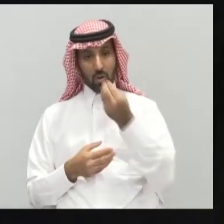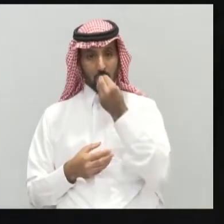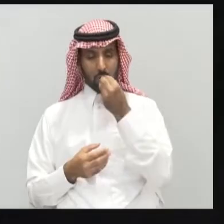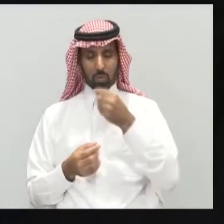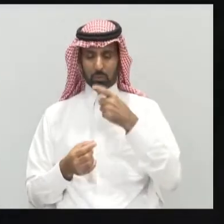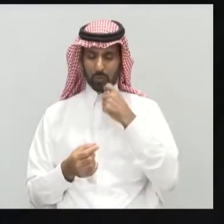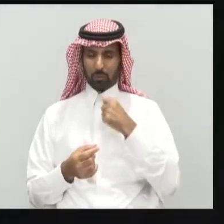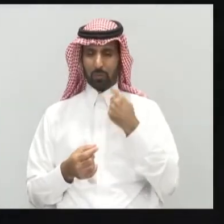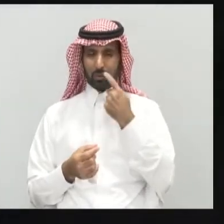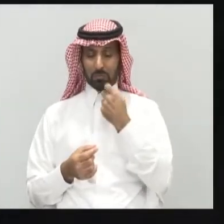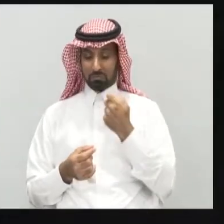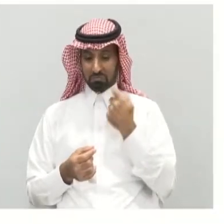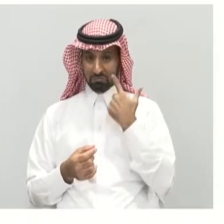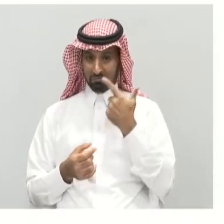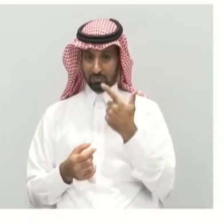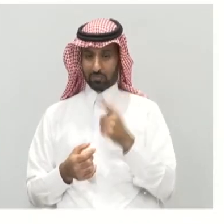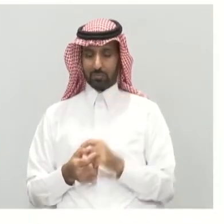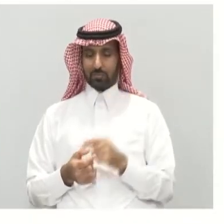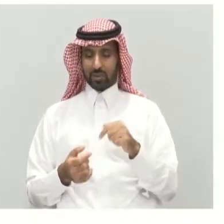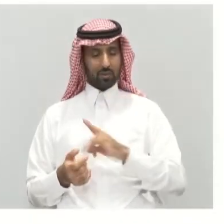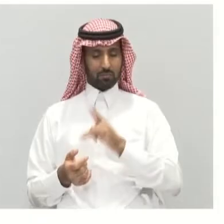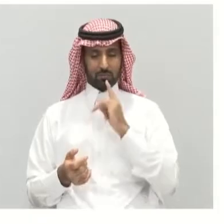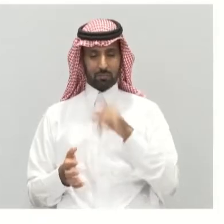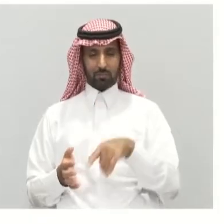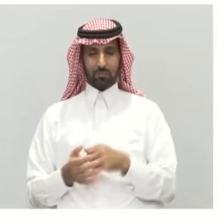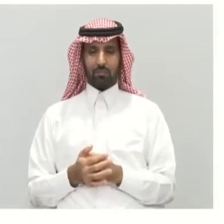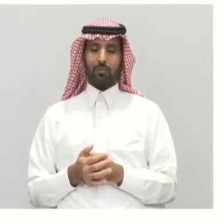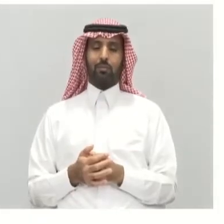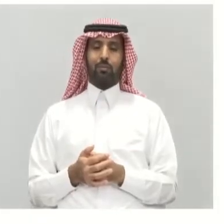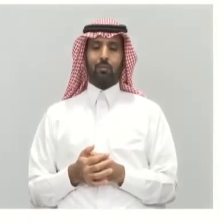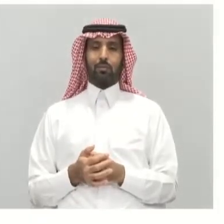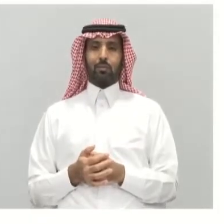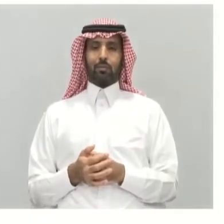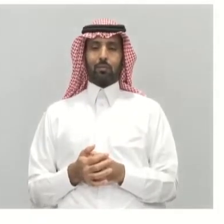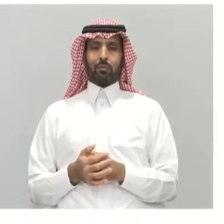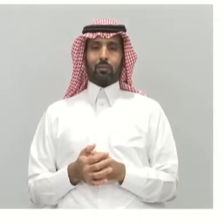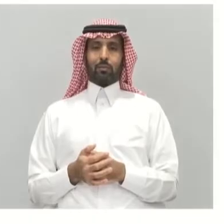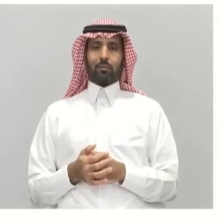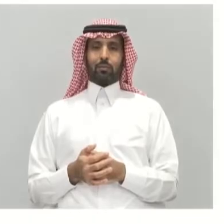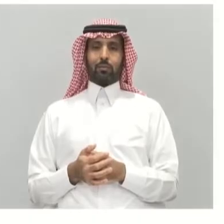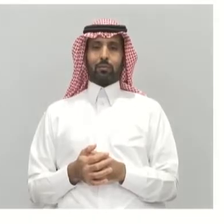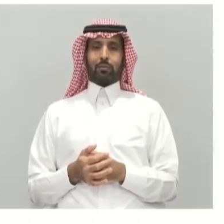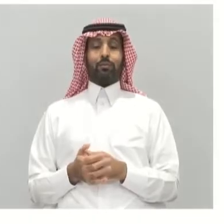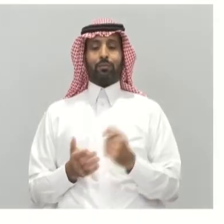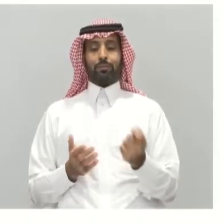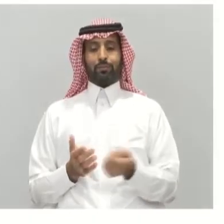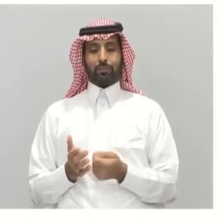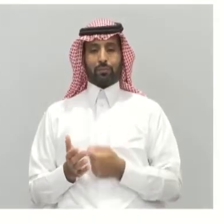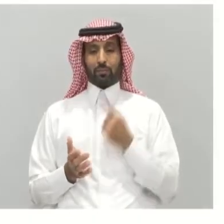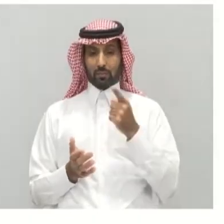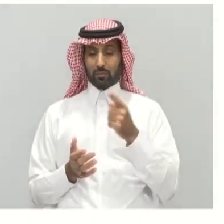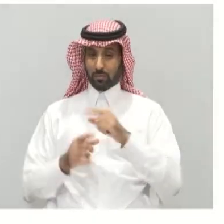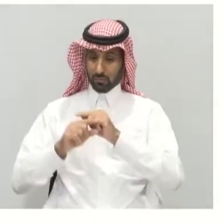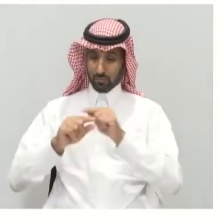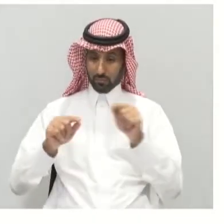sweets. Now I don't do it anymore. So excellent, great sentences. So also we have